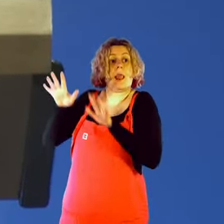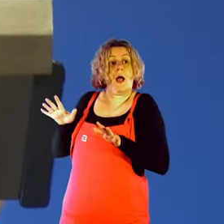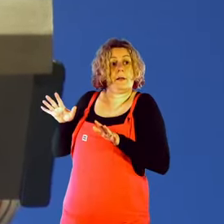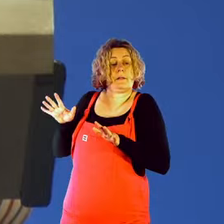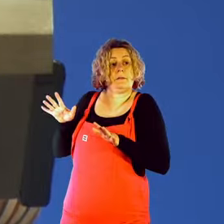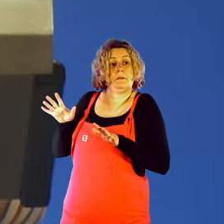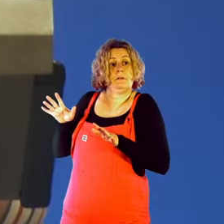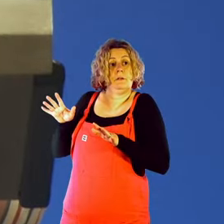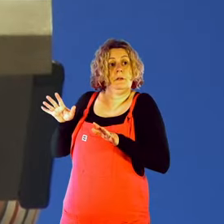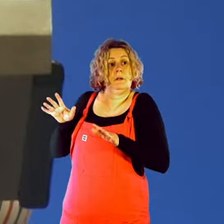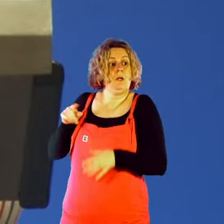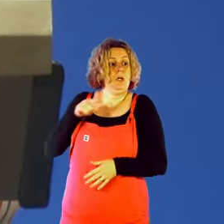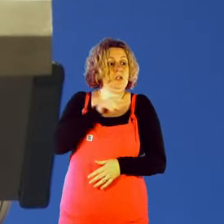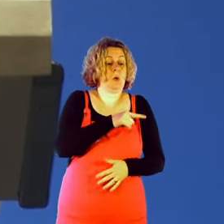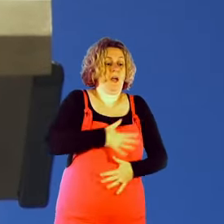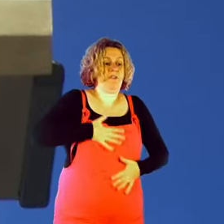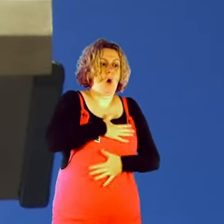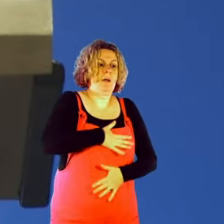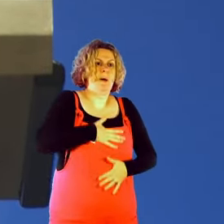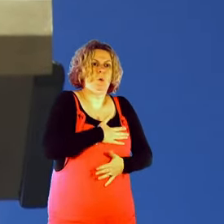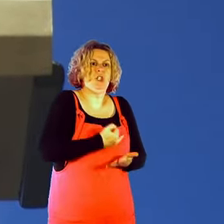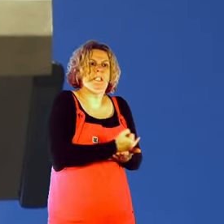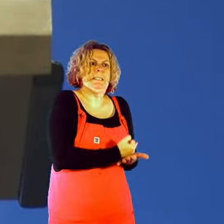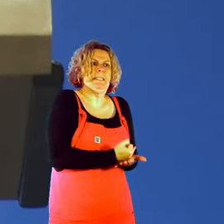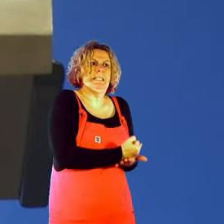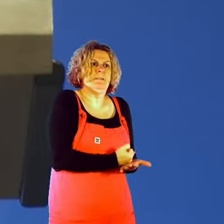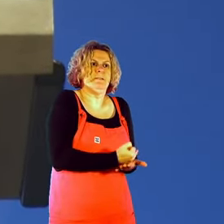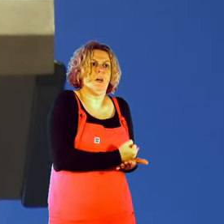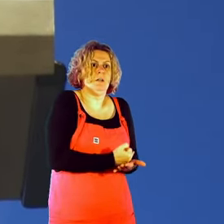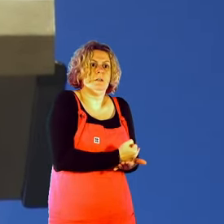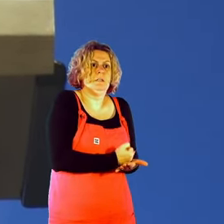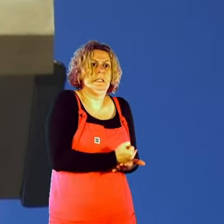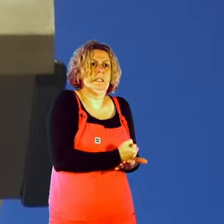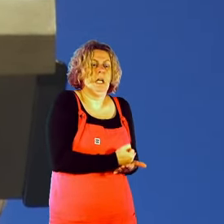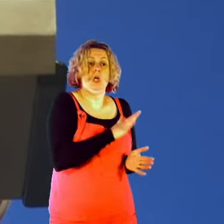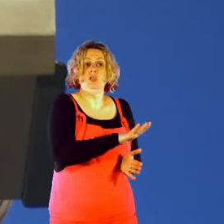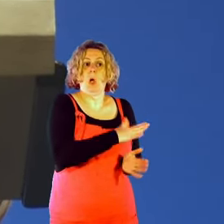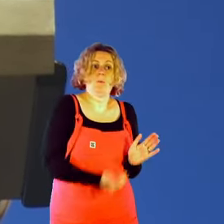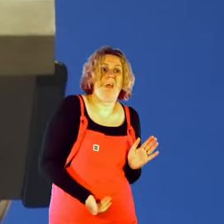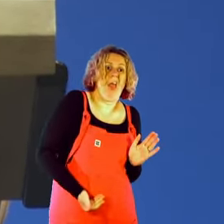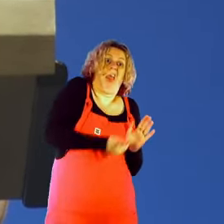by expressing it or acting on it or giving it control.